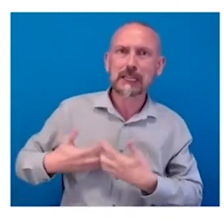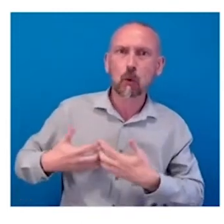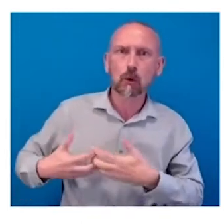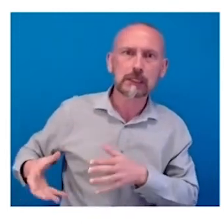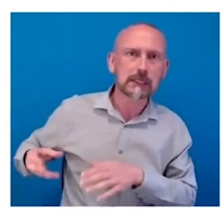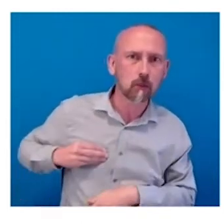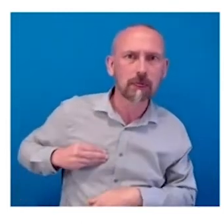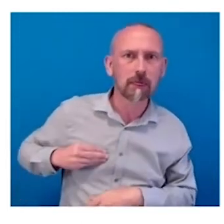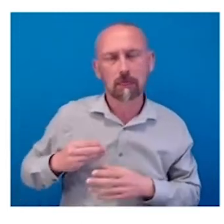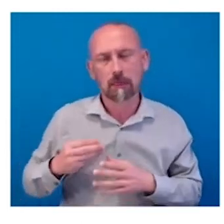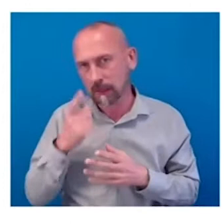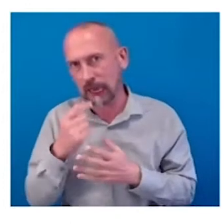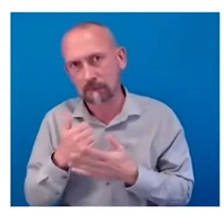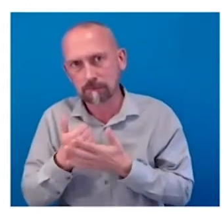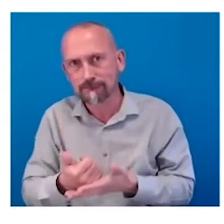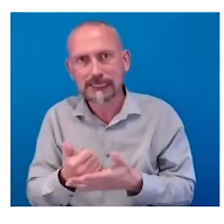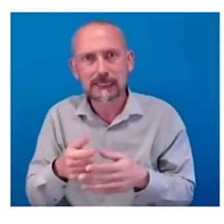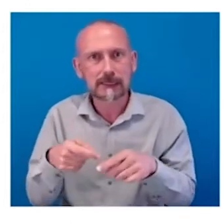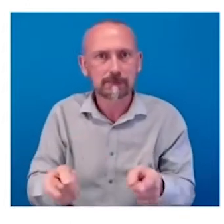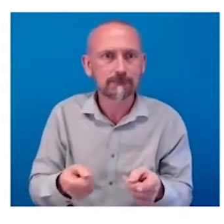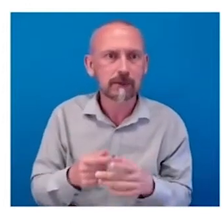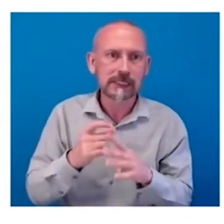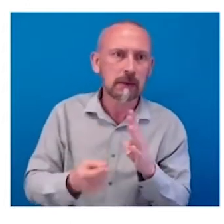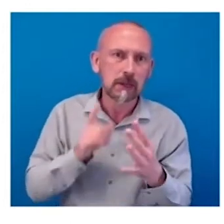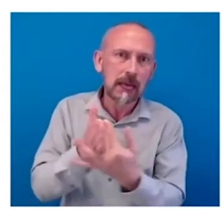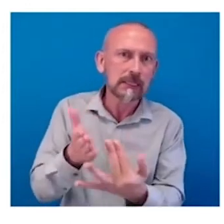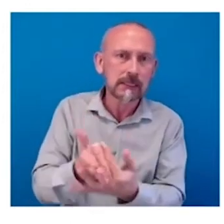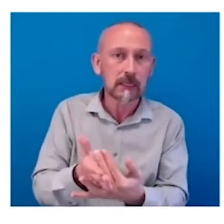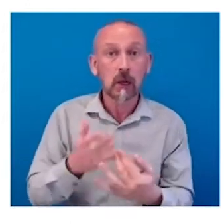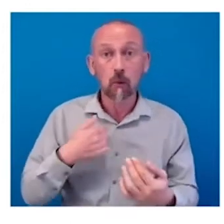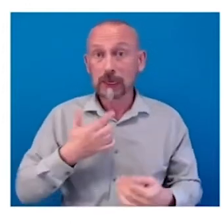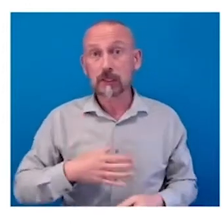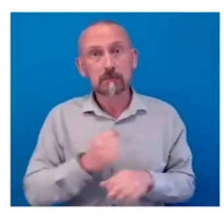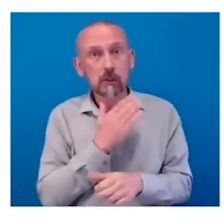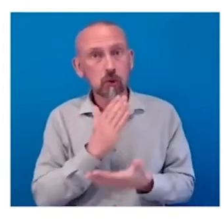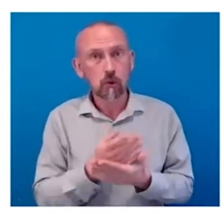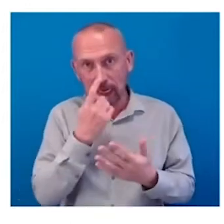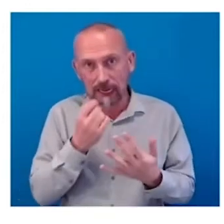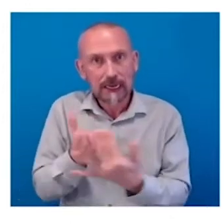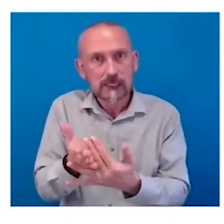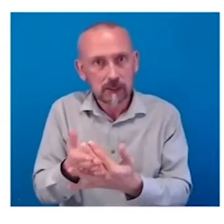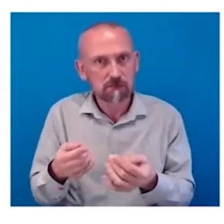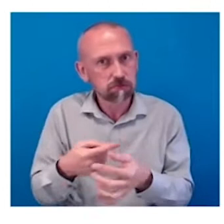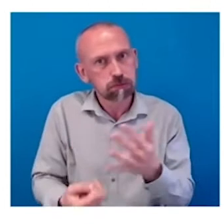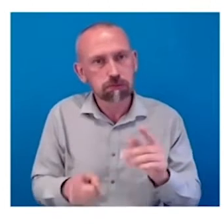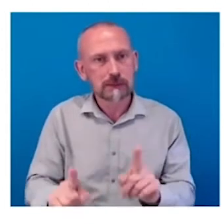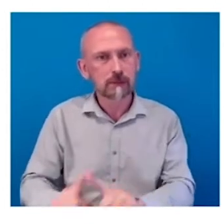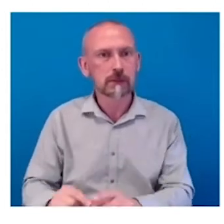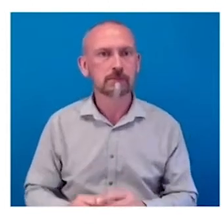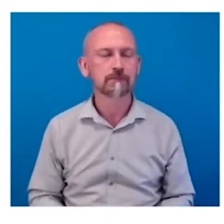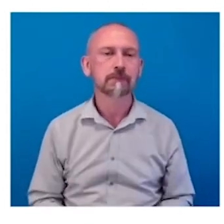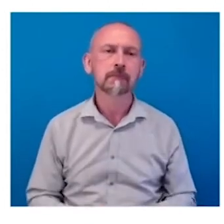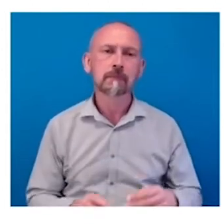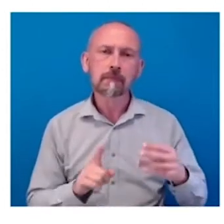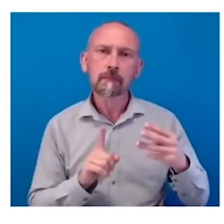we're really keen to make sure that people are aware of and have access to those things. Of course, COVID has affected all of us, as